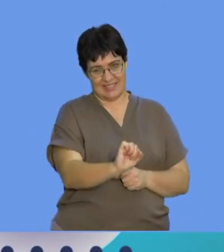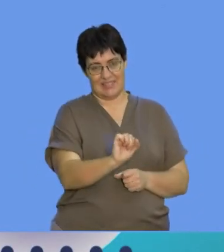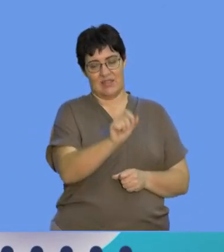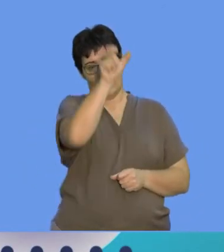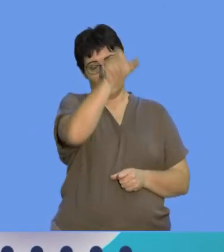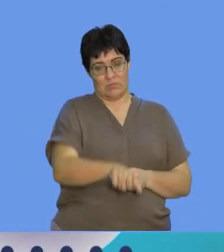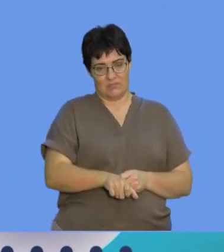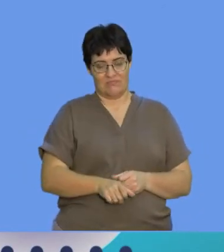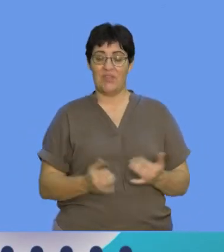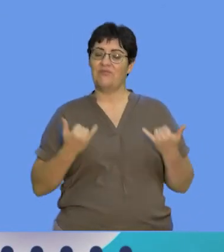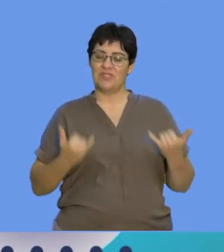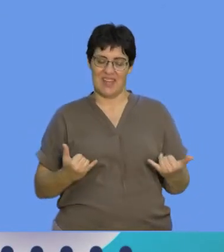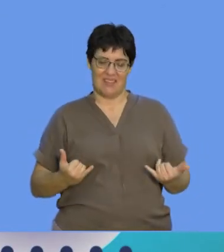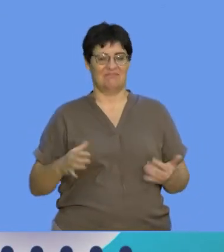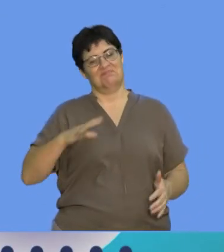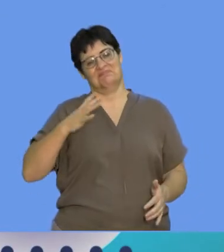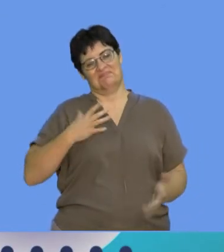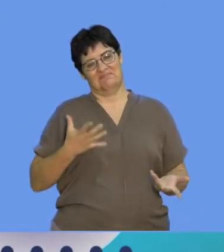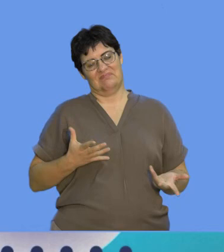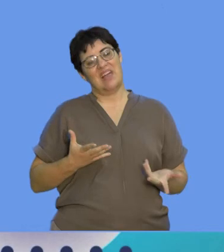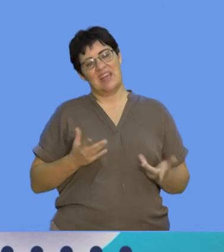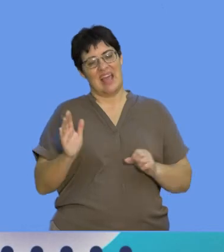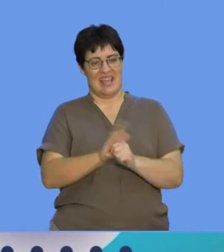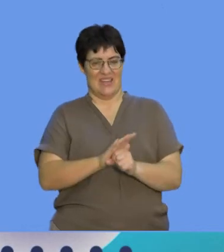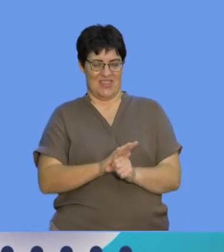today, that's as much as we can cover in as far